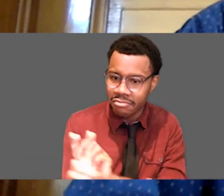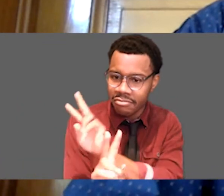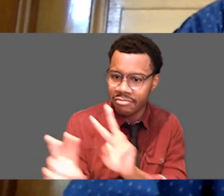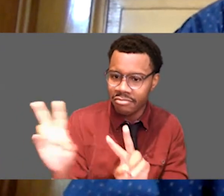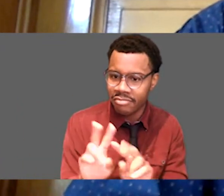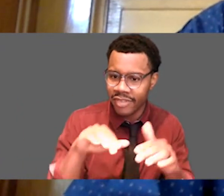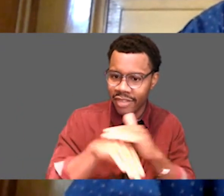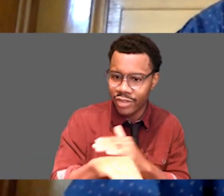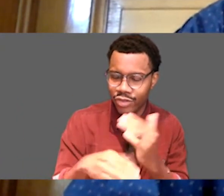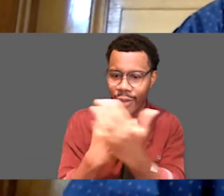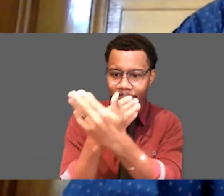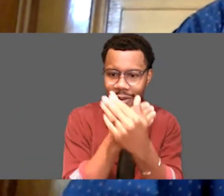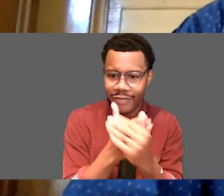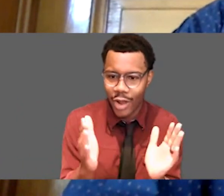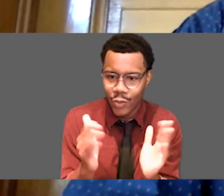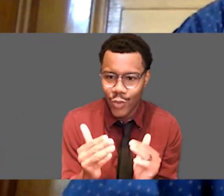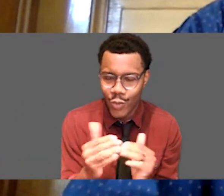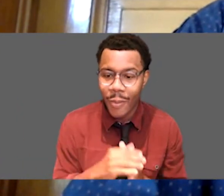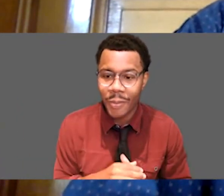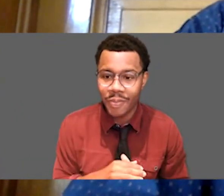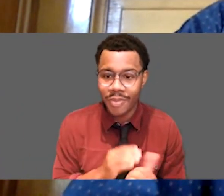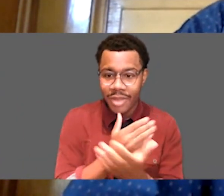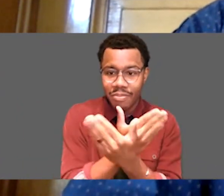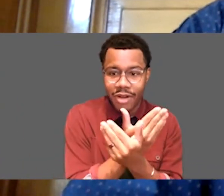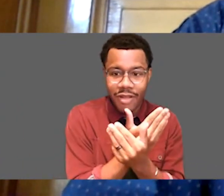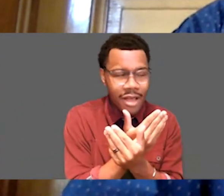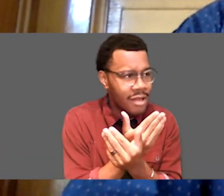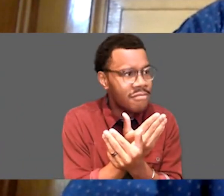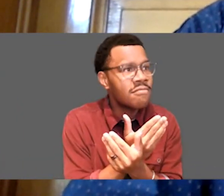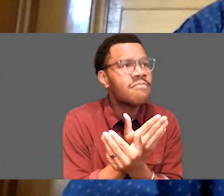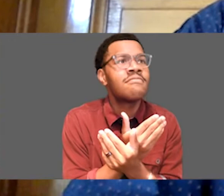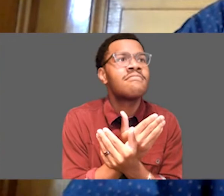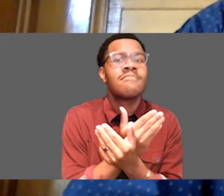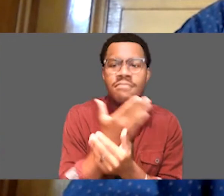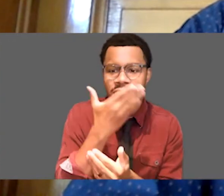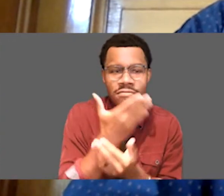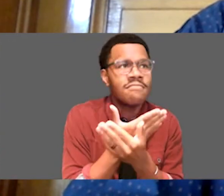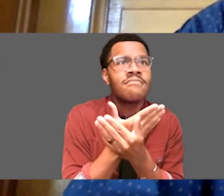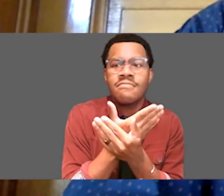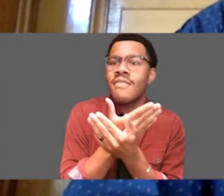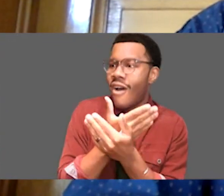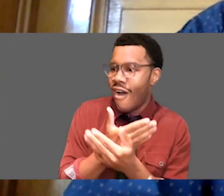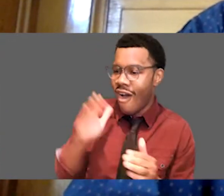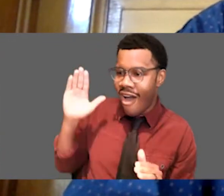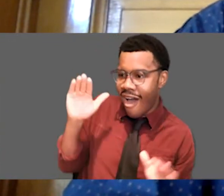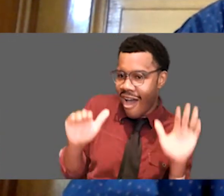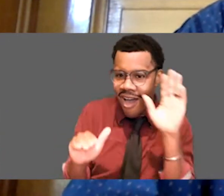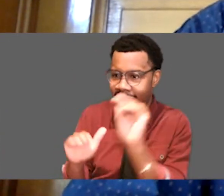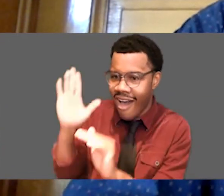Perhaps smelling the sweetness of naivete and innocence, those regal creatures lit on them by the